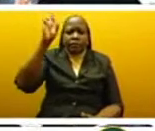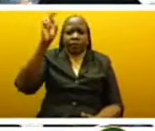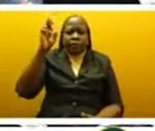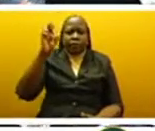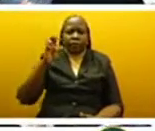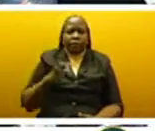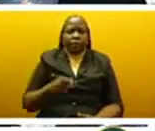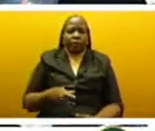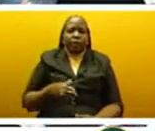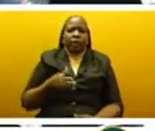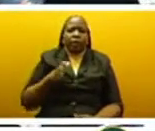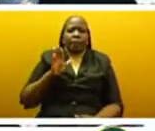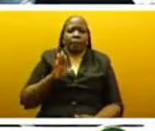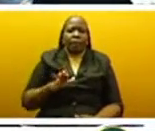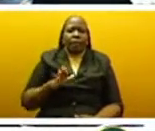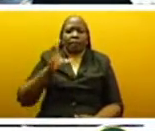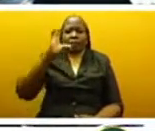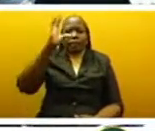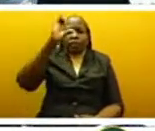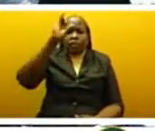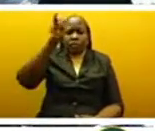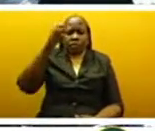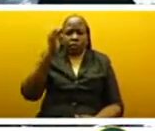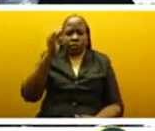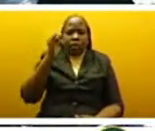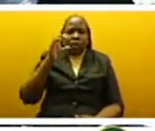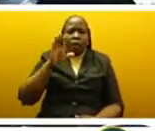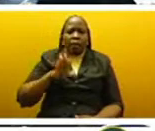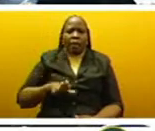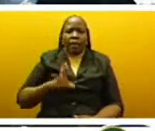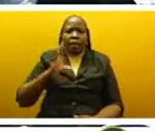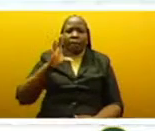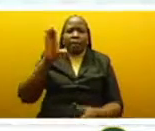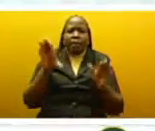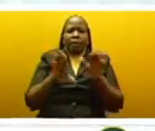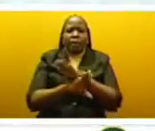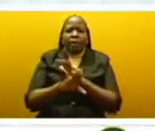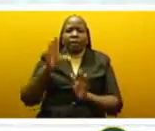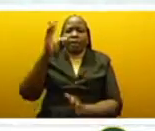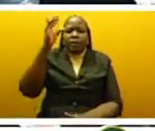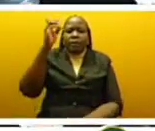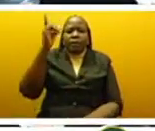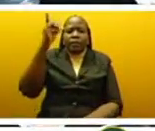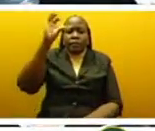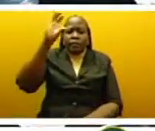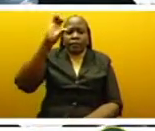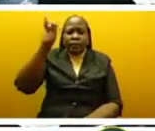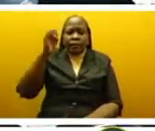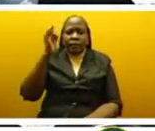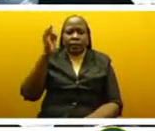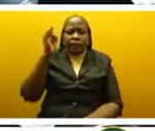Madam Chief Justice and Madam Deputy Chief Justice, and may it please the members of the court.